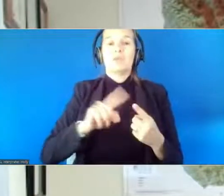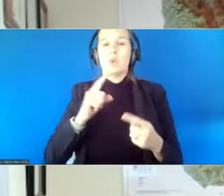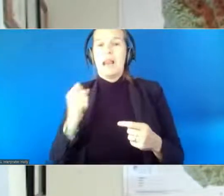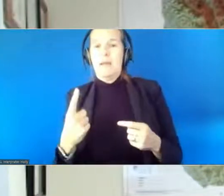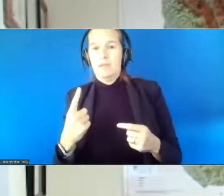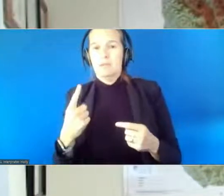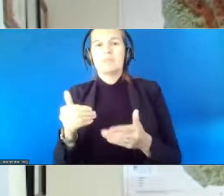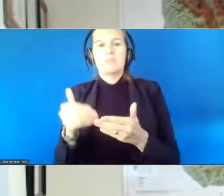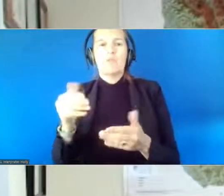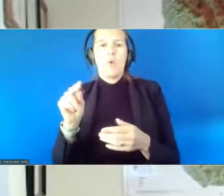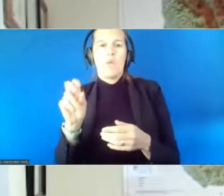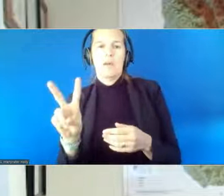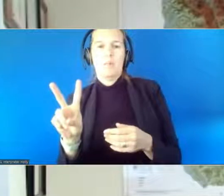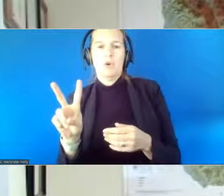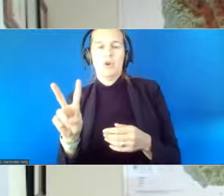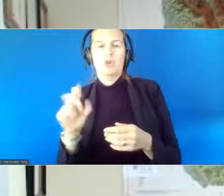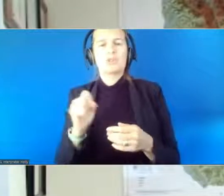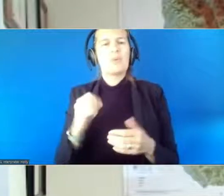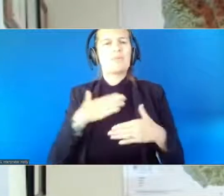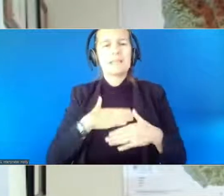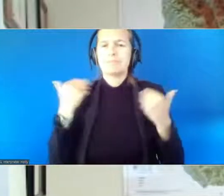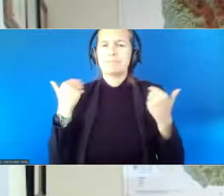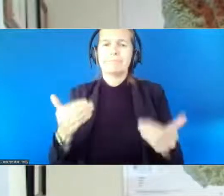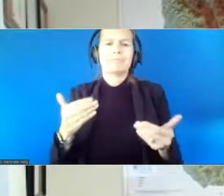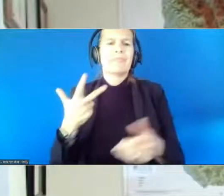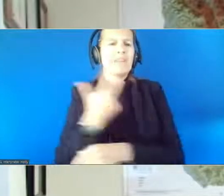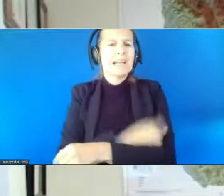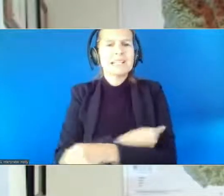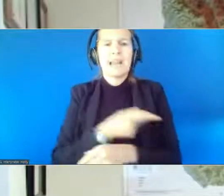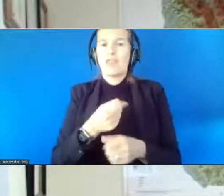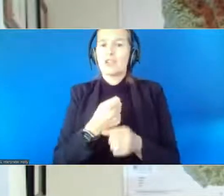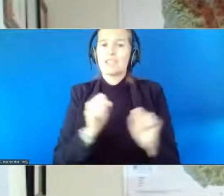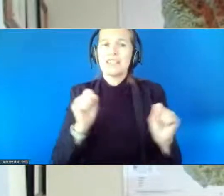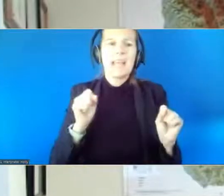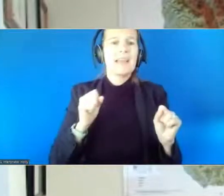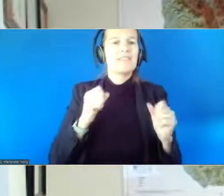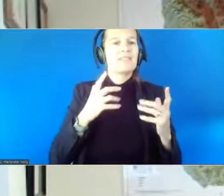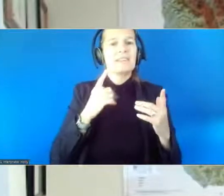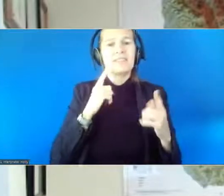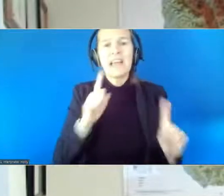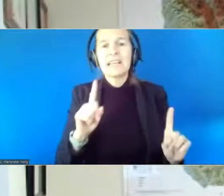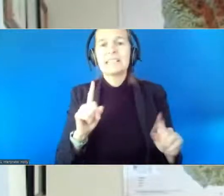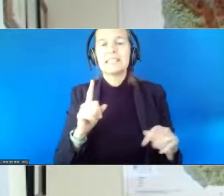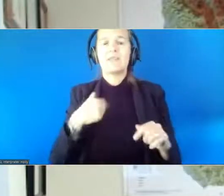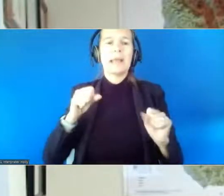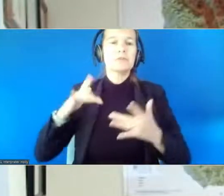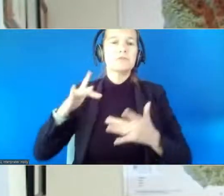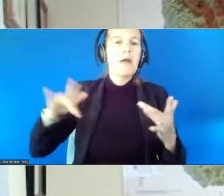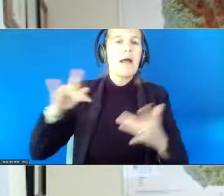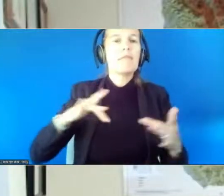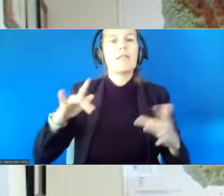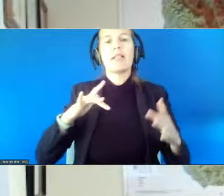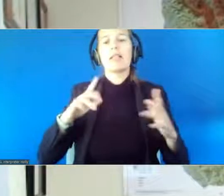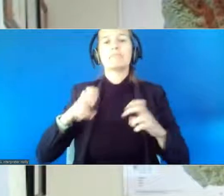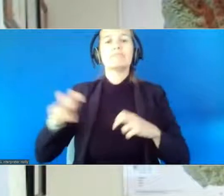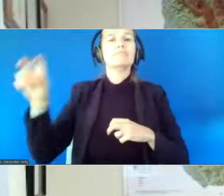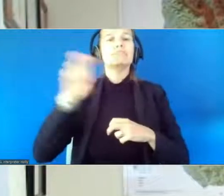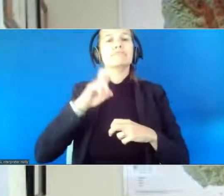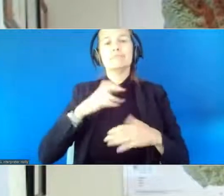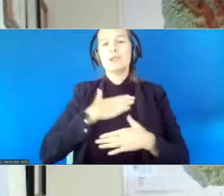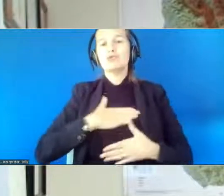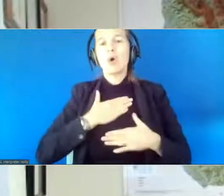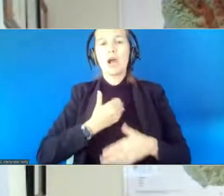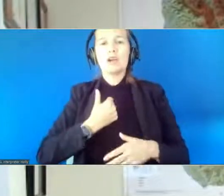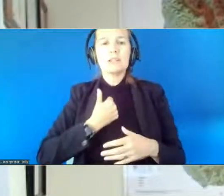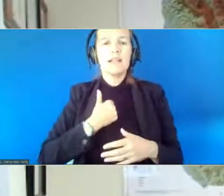get vaccinated. They're safe and effective. They'll let us travel, enjoy ourselves, and get back to normal. In the meantime, if